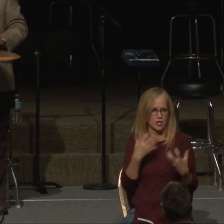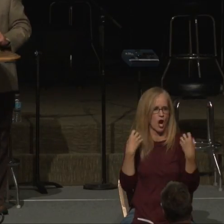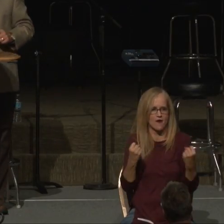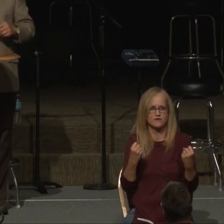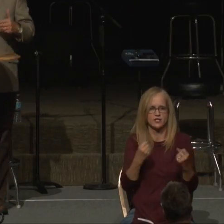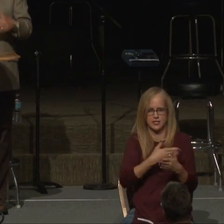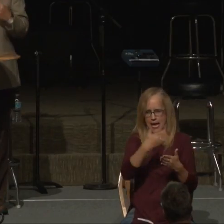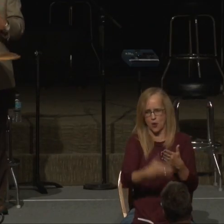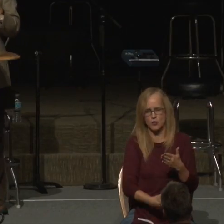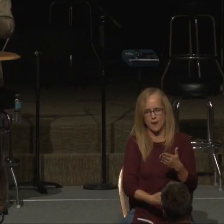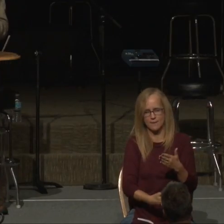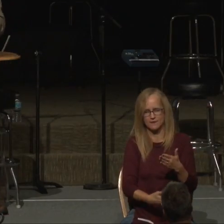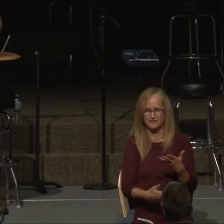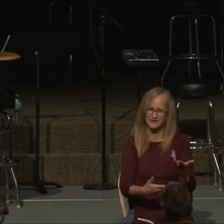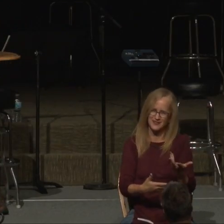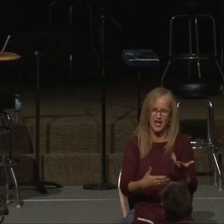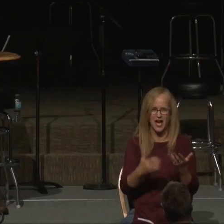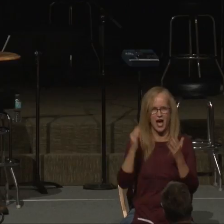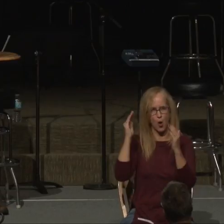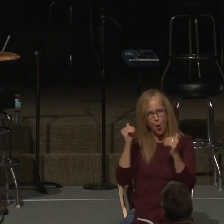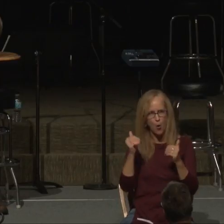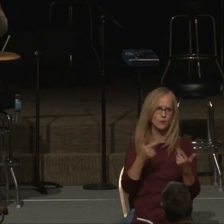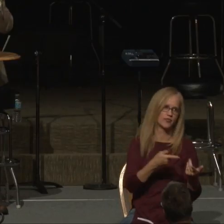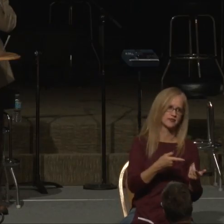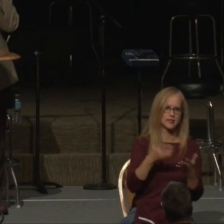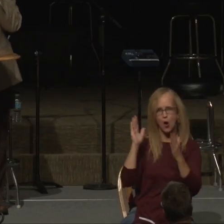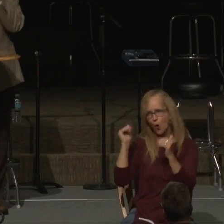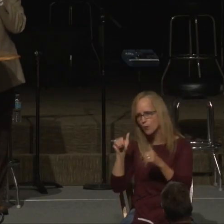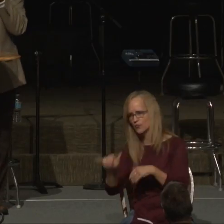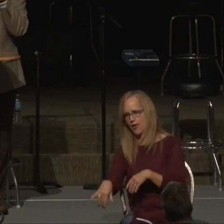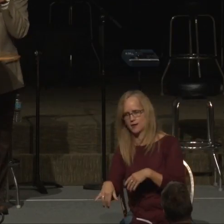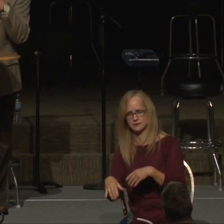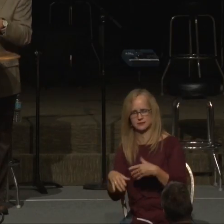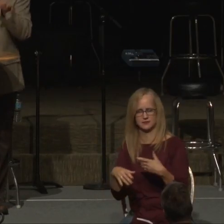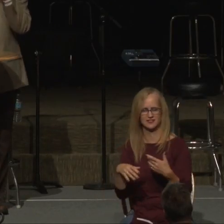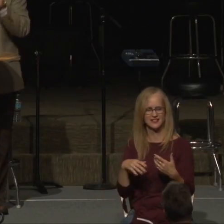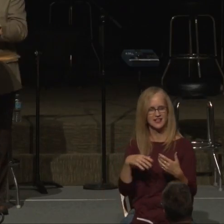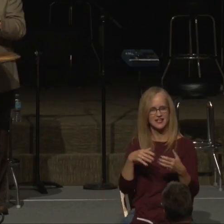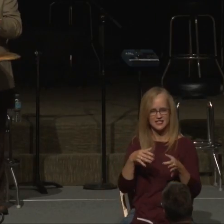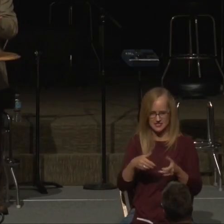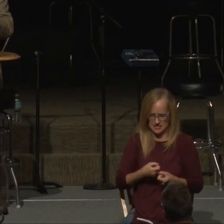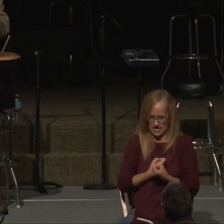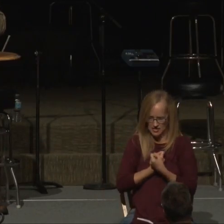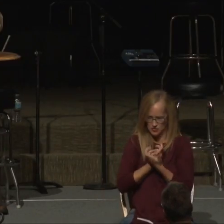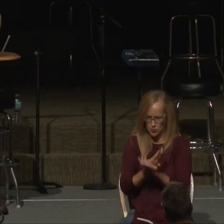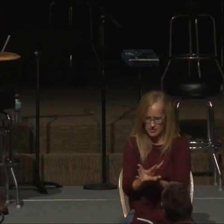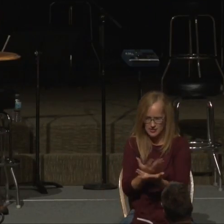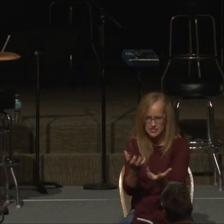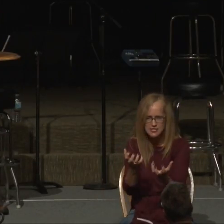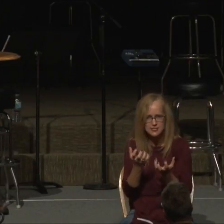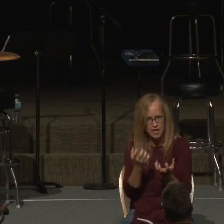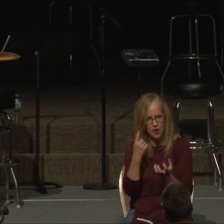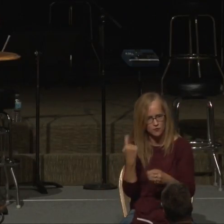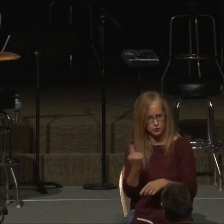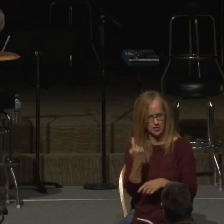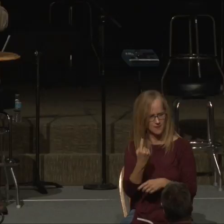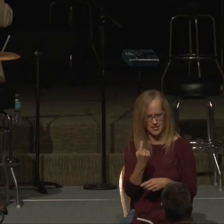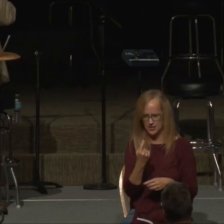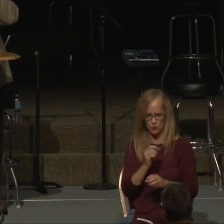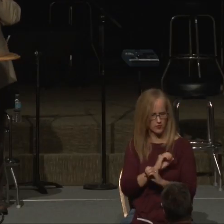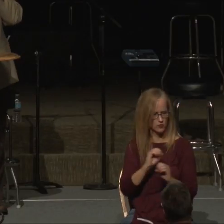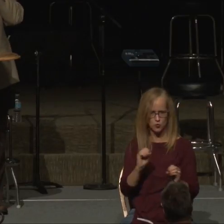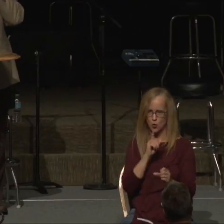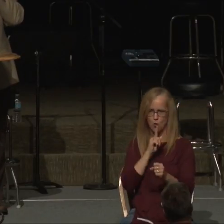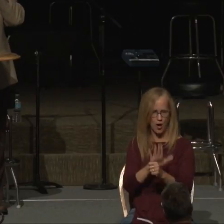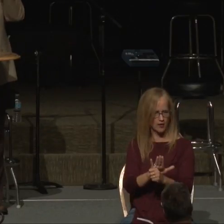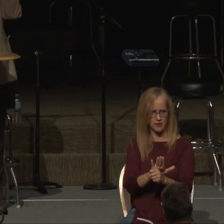outcome. I say, I hope in this or I hope for that. It is expressing a desire for something without